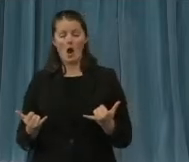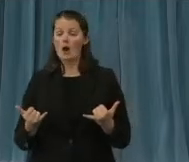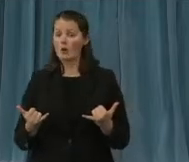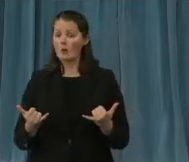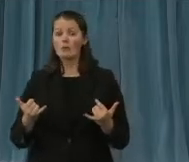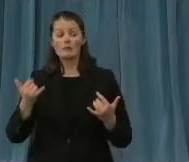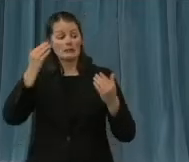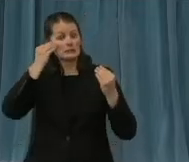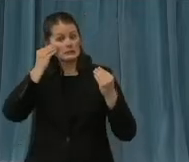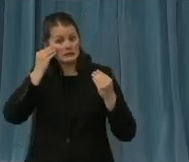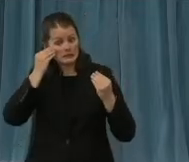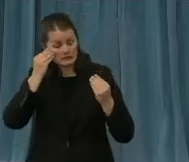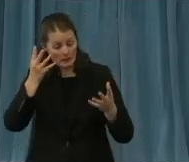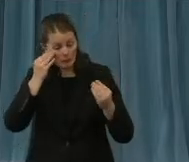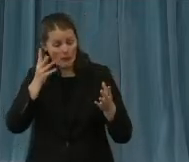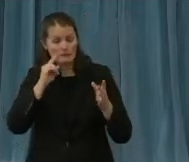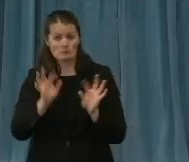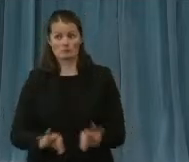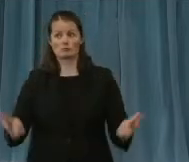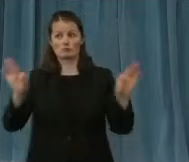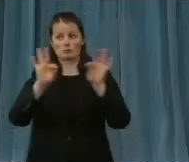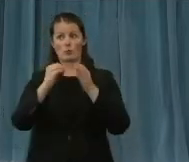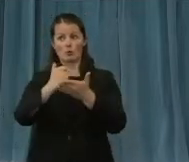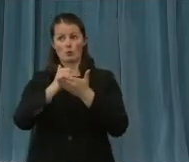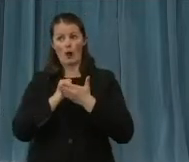on our plan to reopen the state's economy.